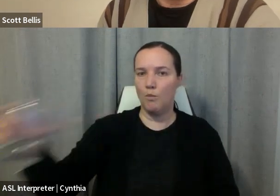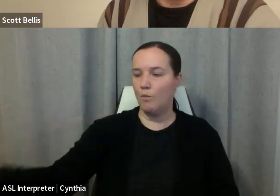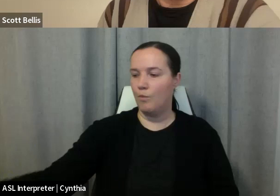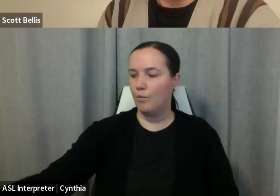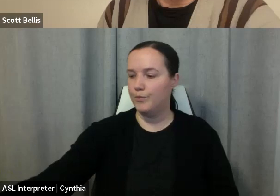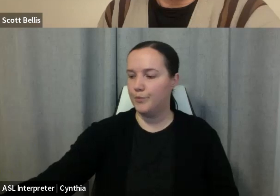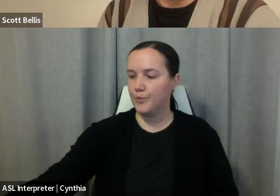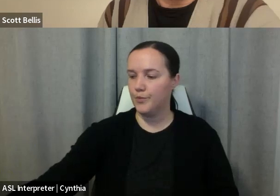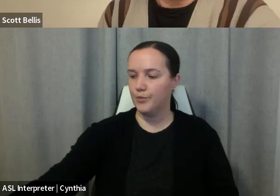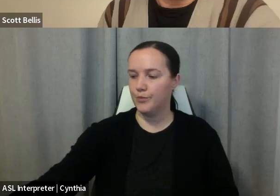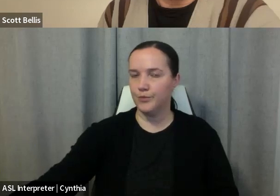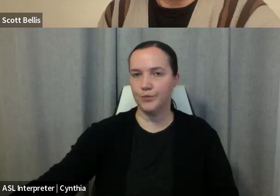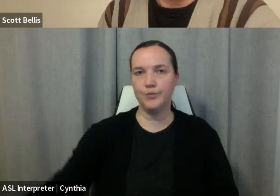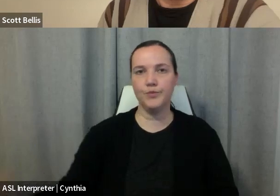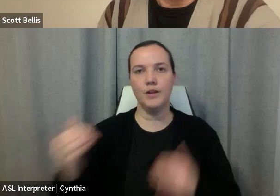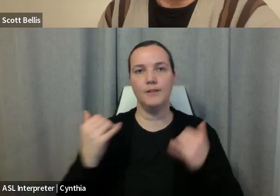so